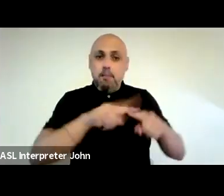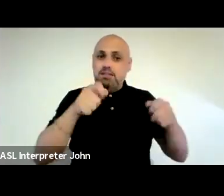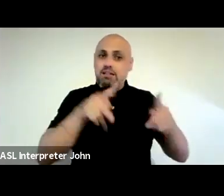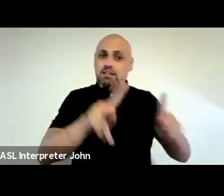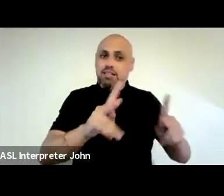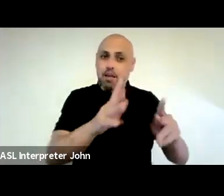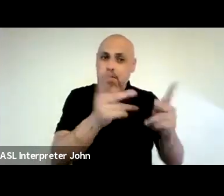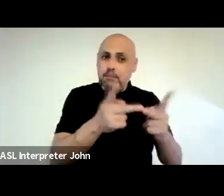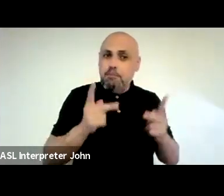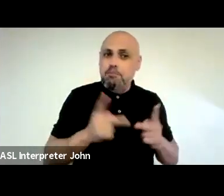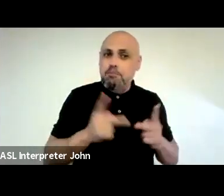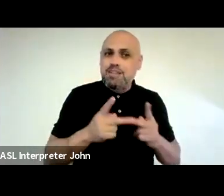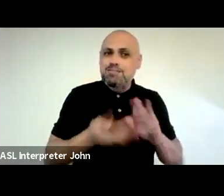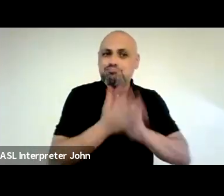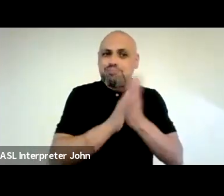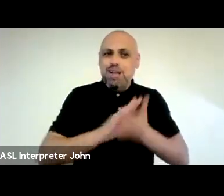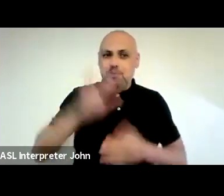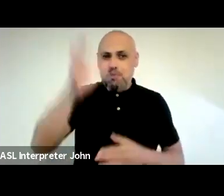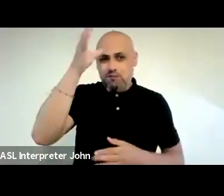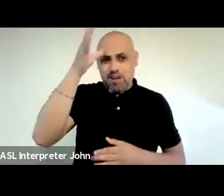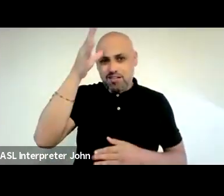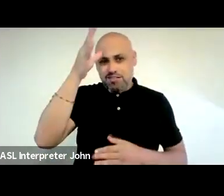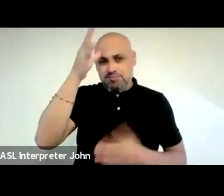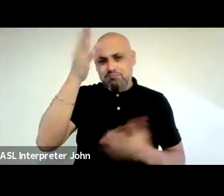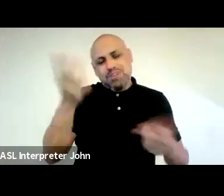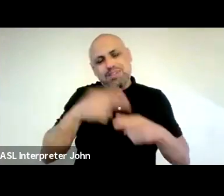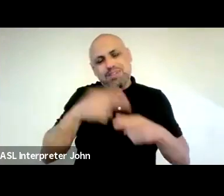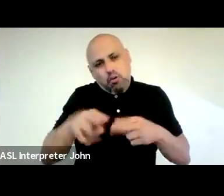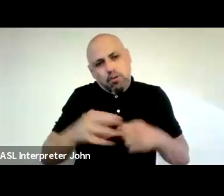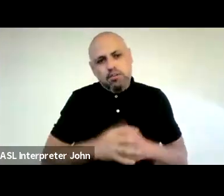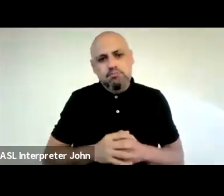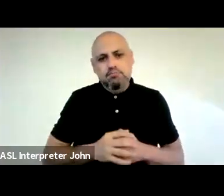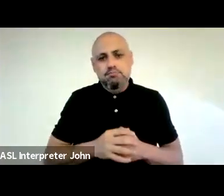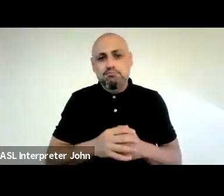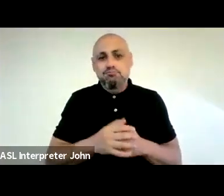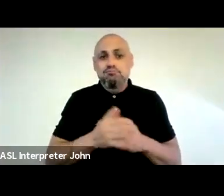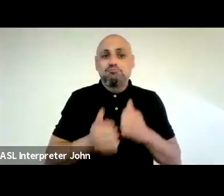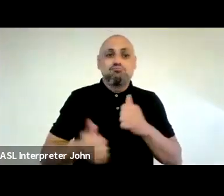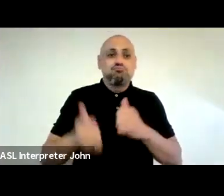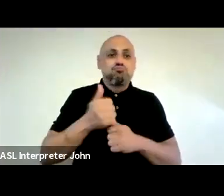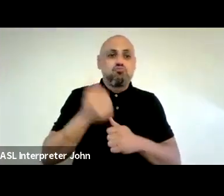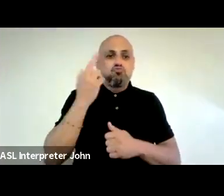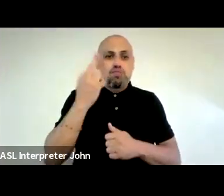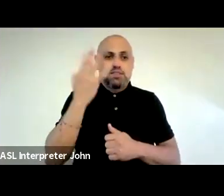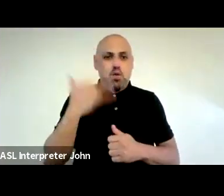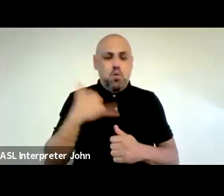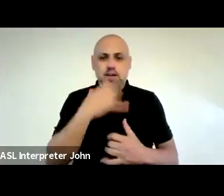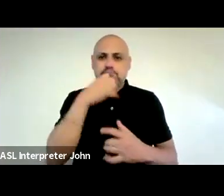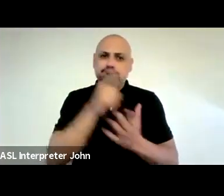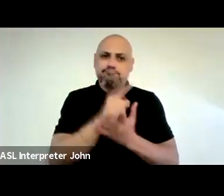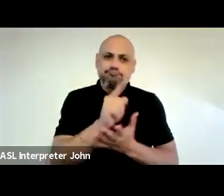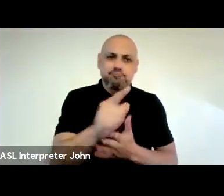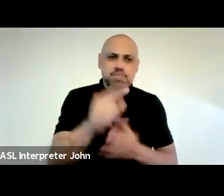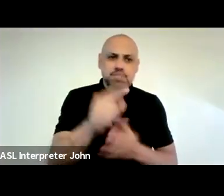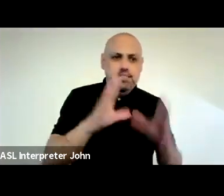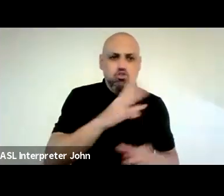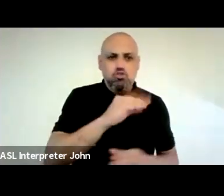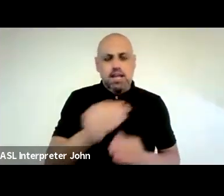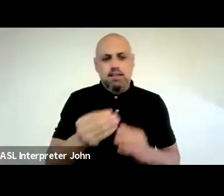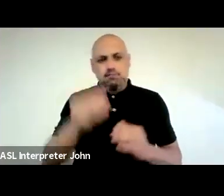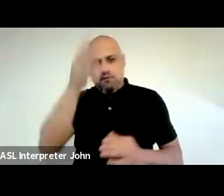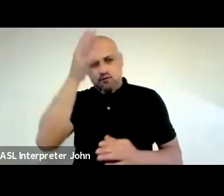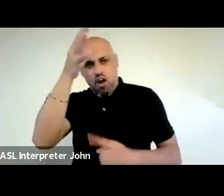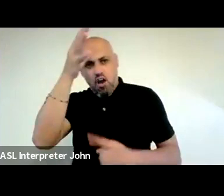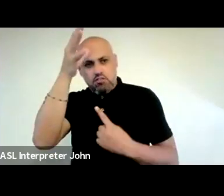at least temporarily. One main reason I fell in love with teaching and then being a father was because when in these roles, I